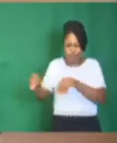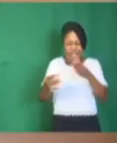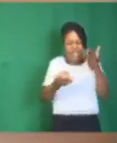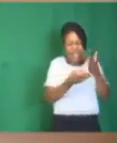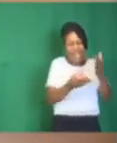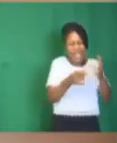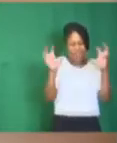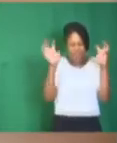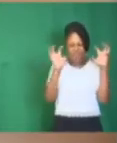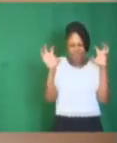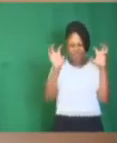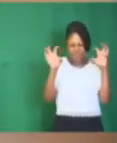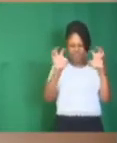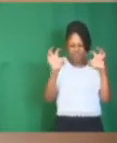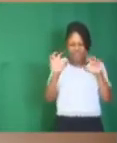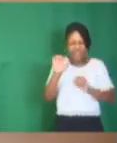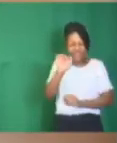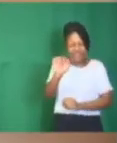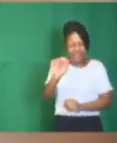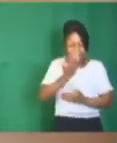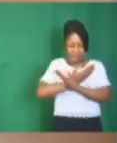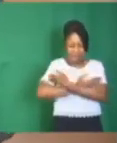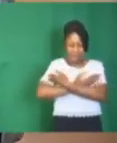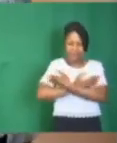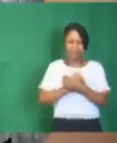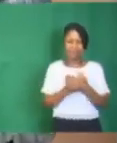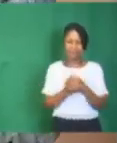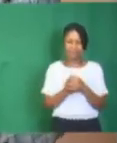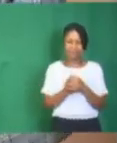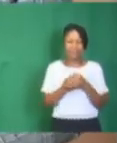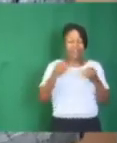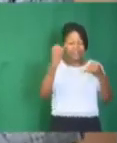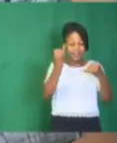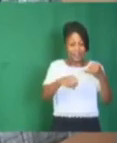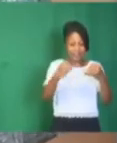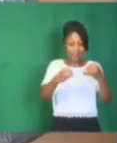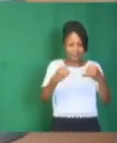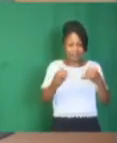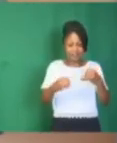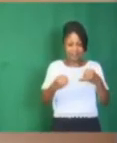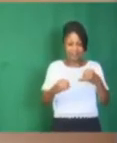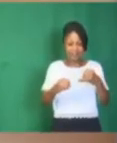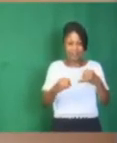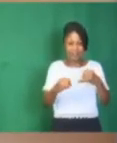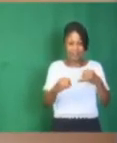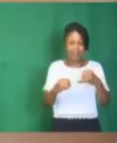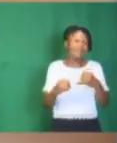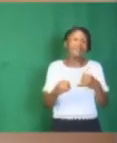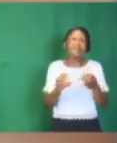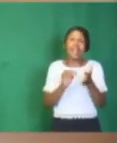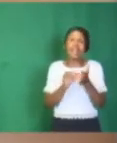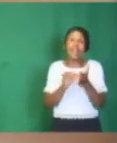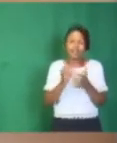orchestrated by the skeletal system. And then lastly, we are going to talk about the last function of the